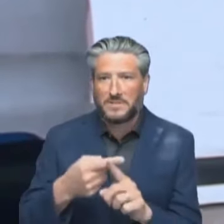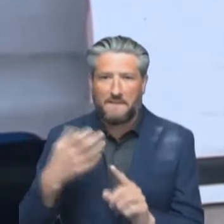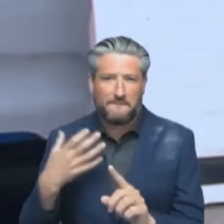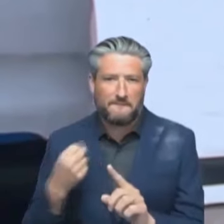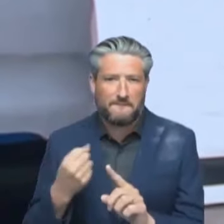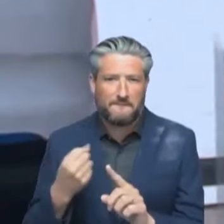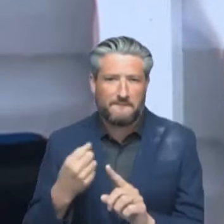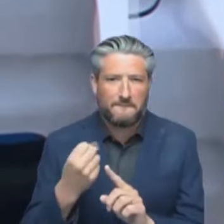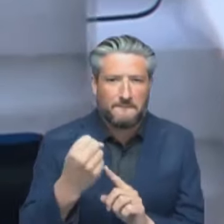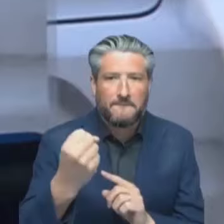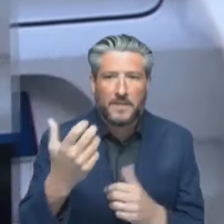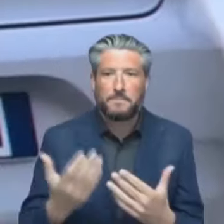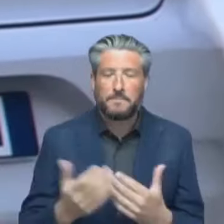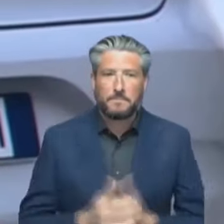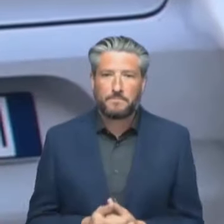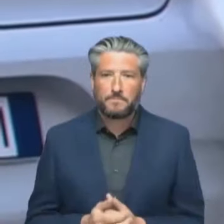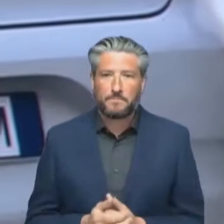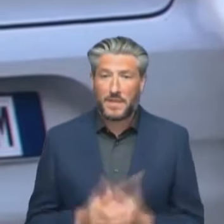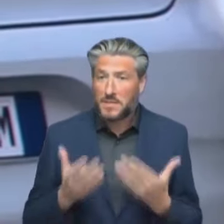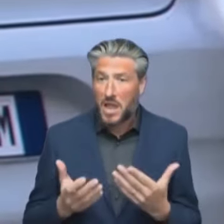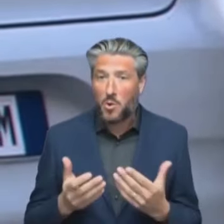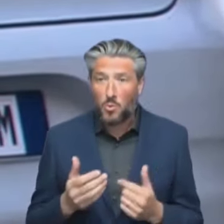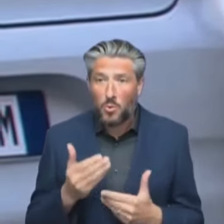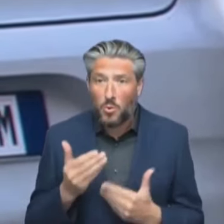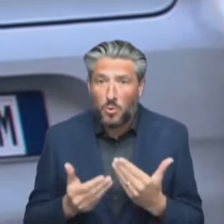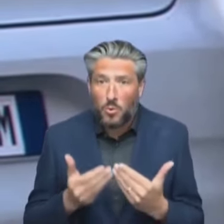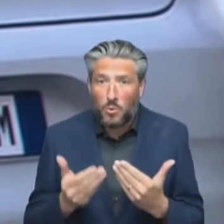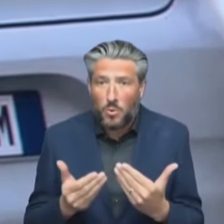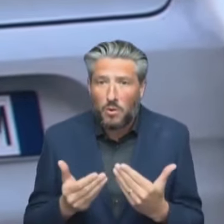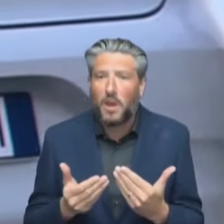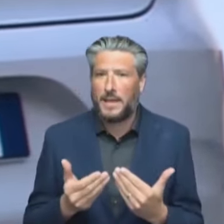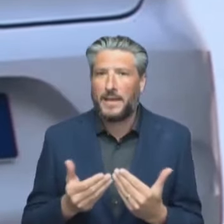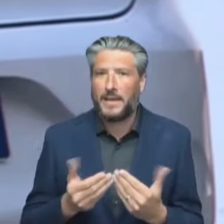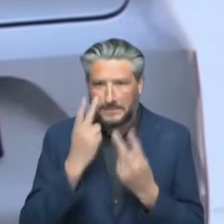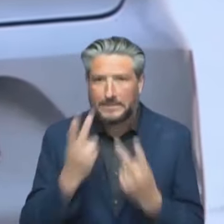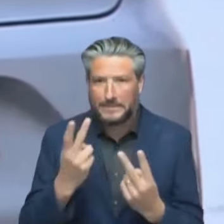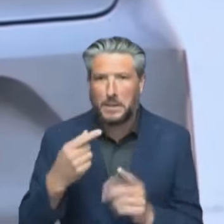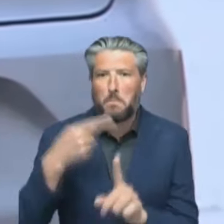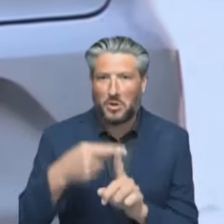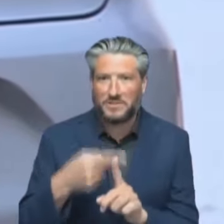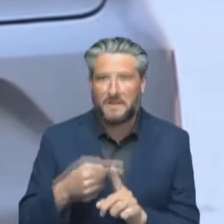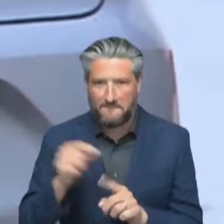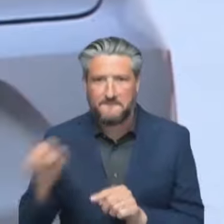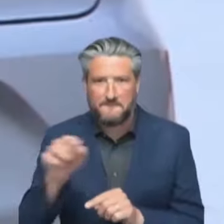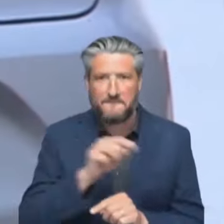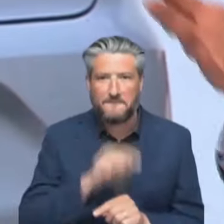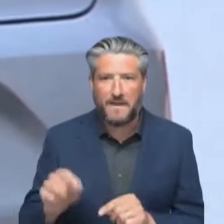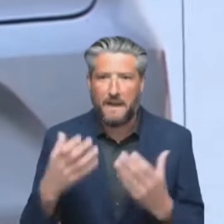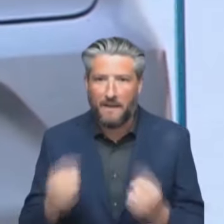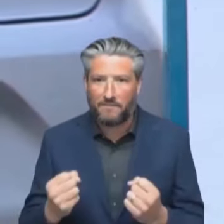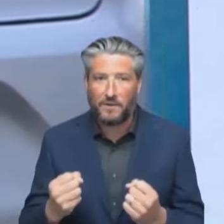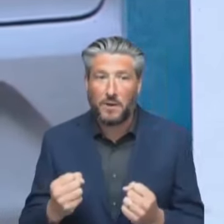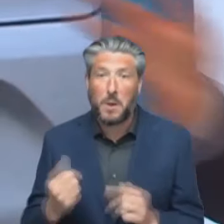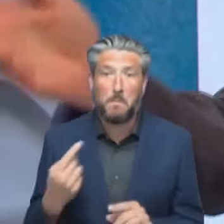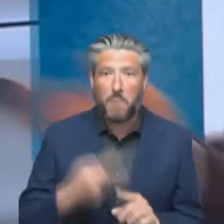to reap modest rewards, but also because this momentum has clearly increased.